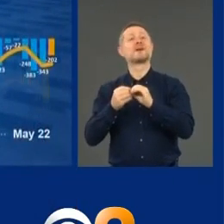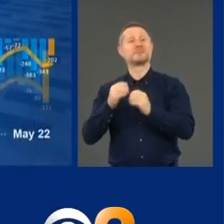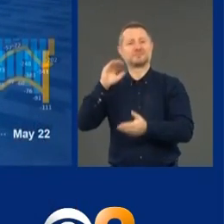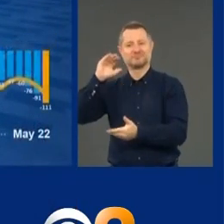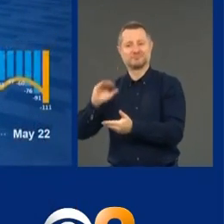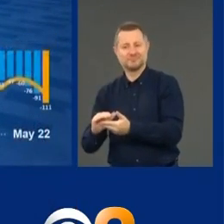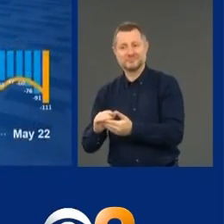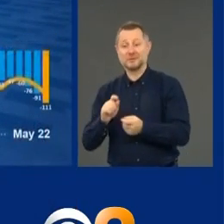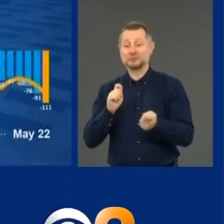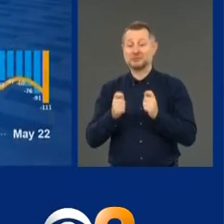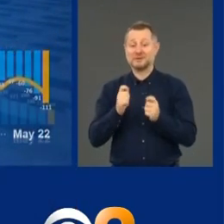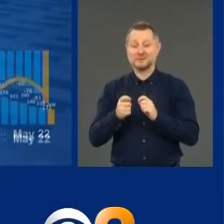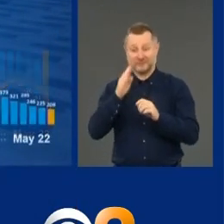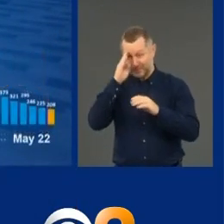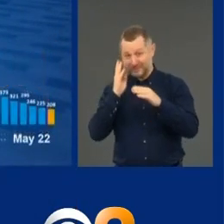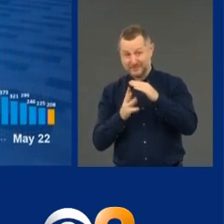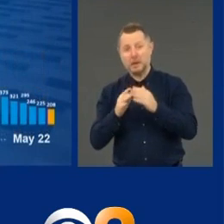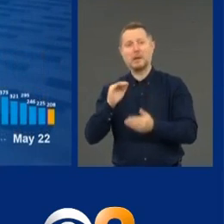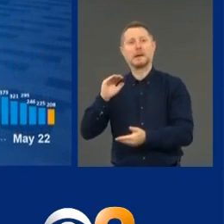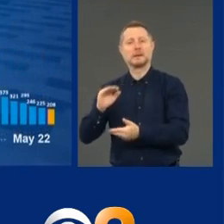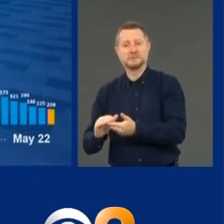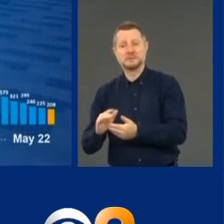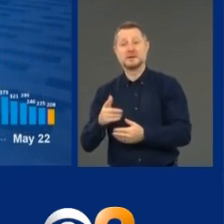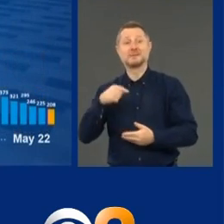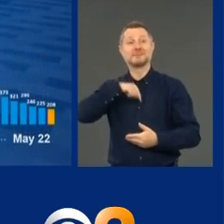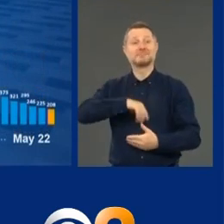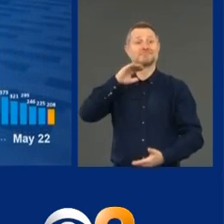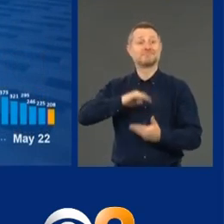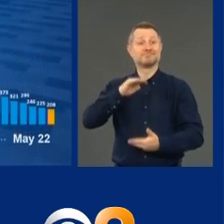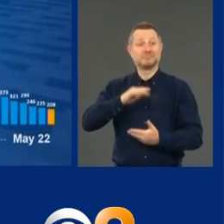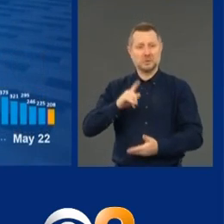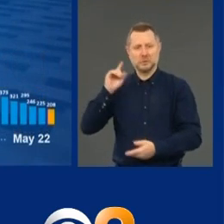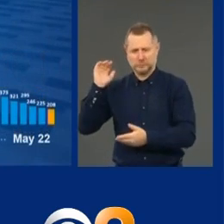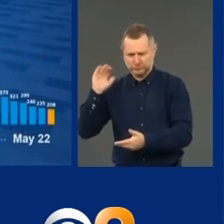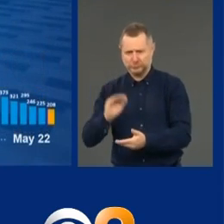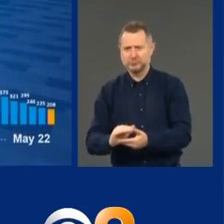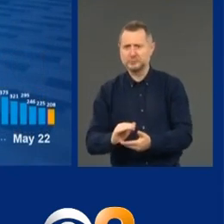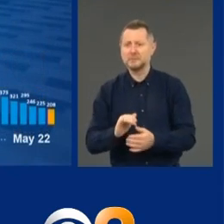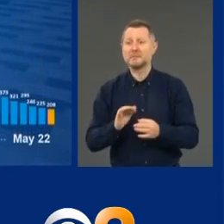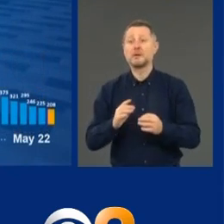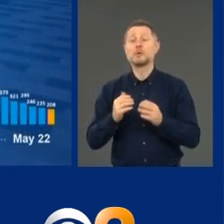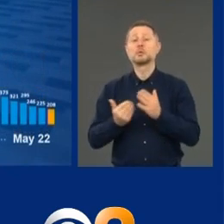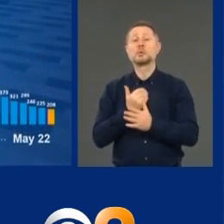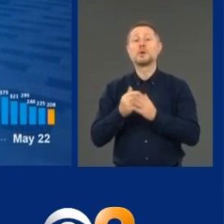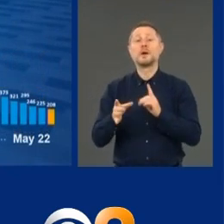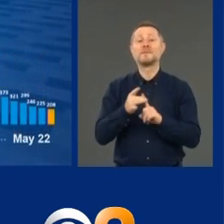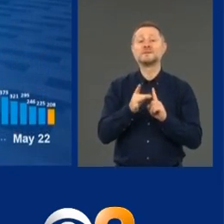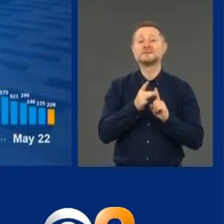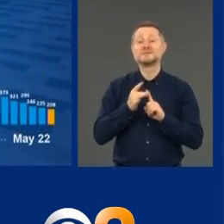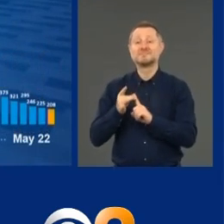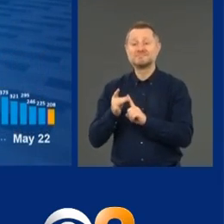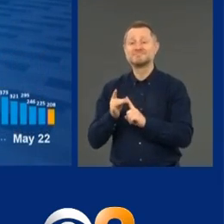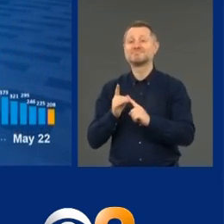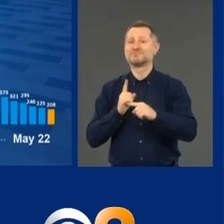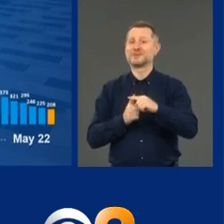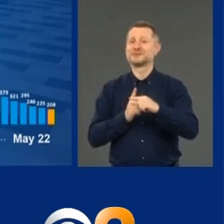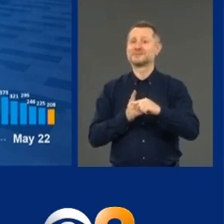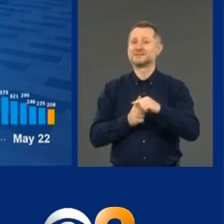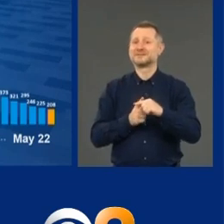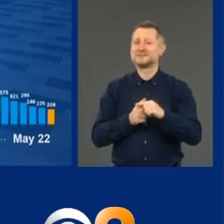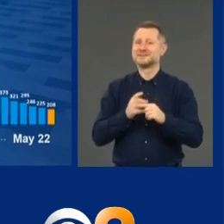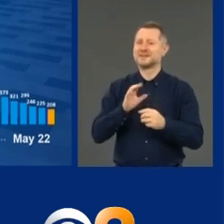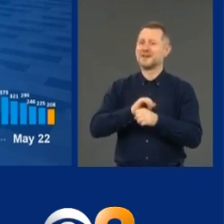in hospitalizations is down. The intubations is down. The number of new cases, new COVID cases walking in the